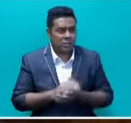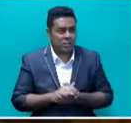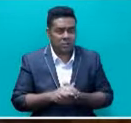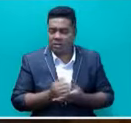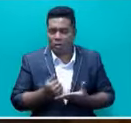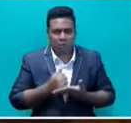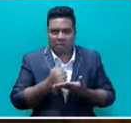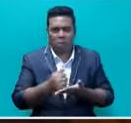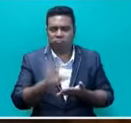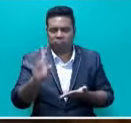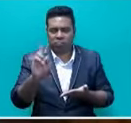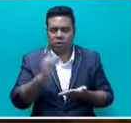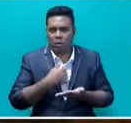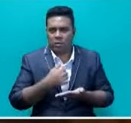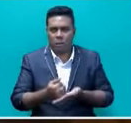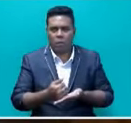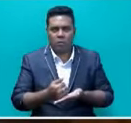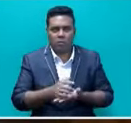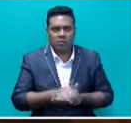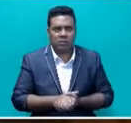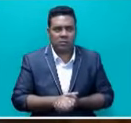support.